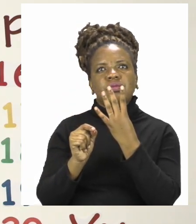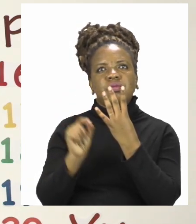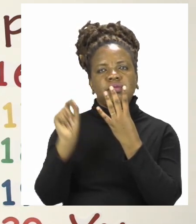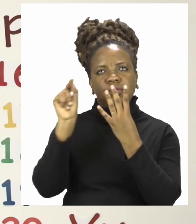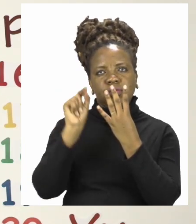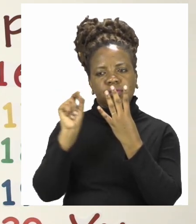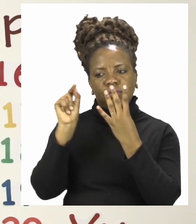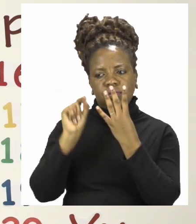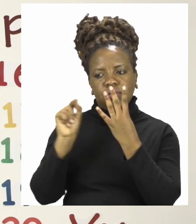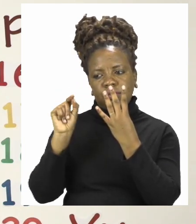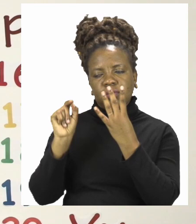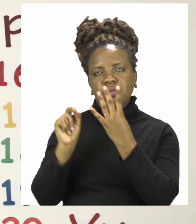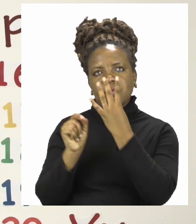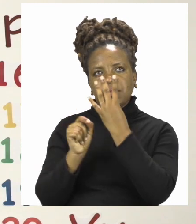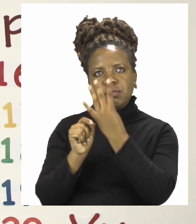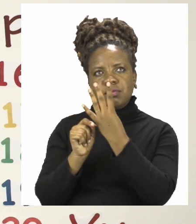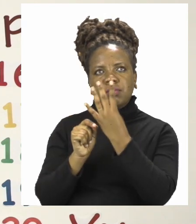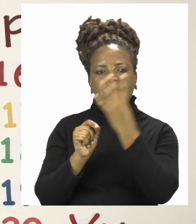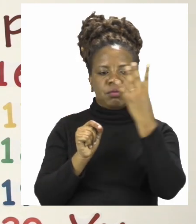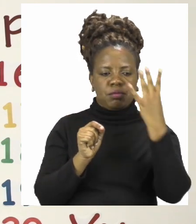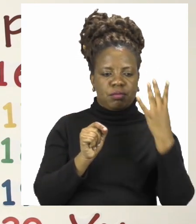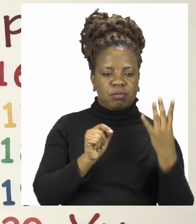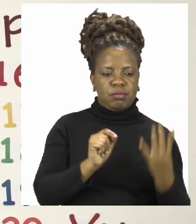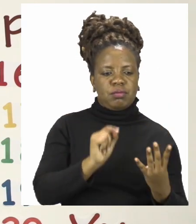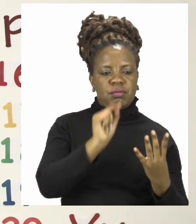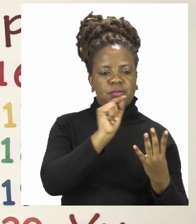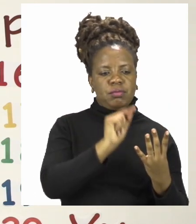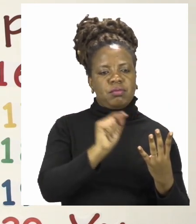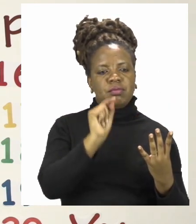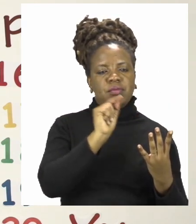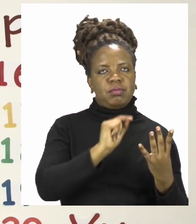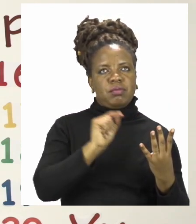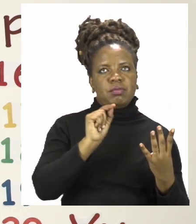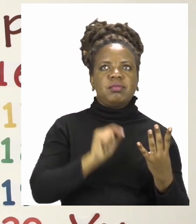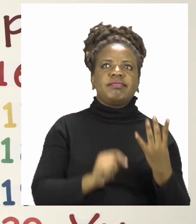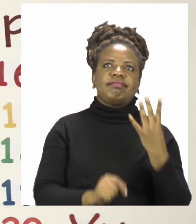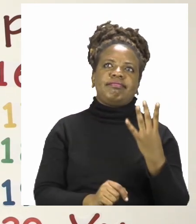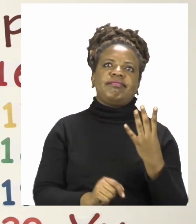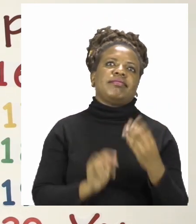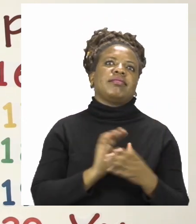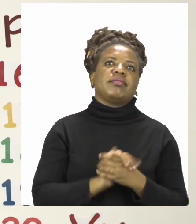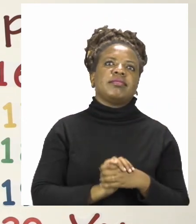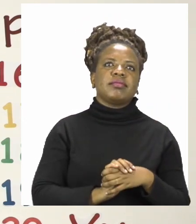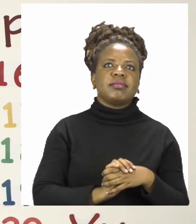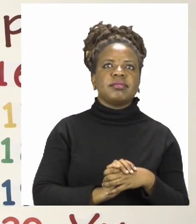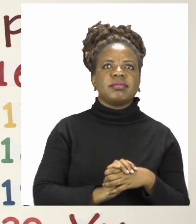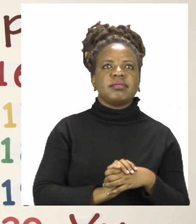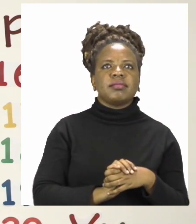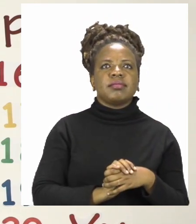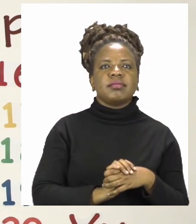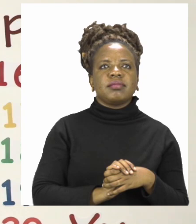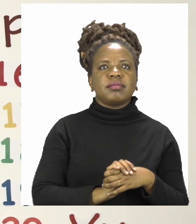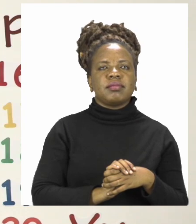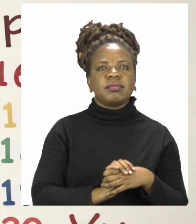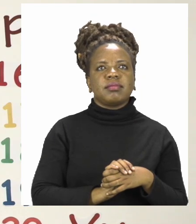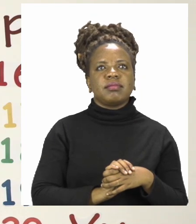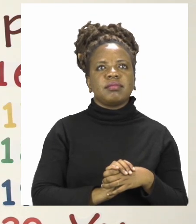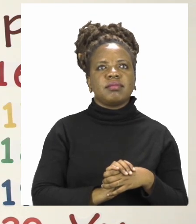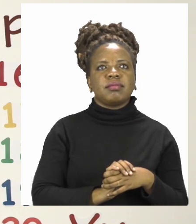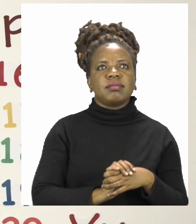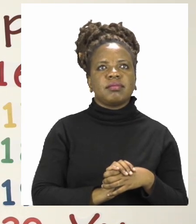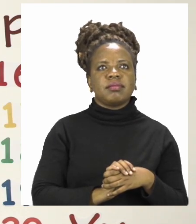4. 1, 2, 3, 4. Last one.